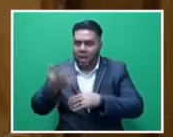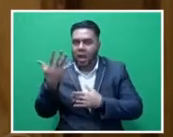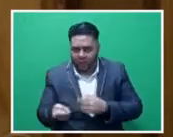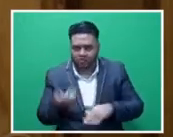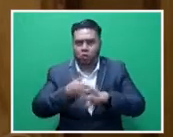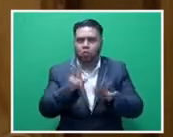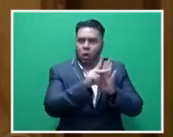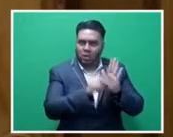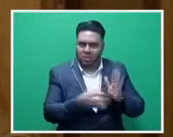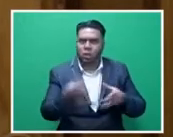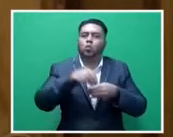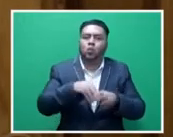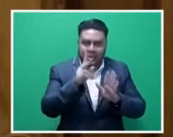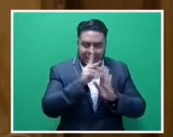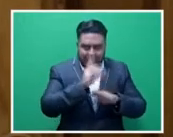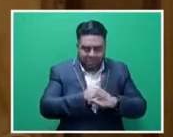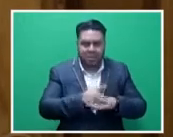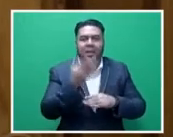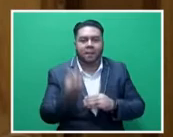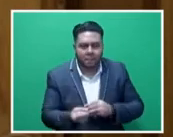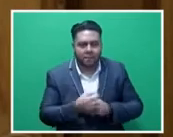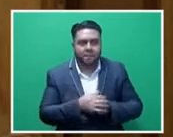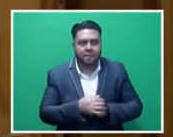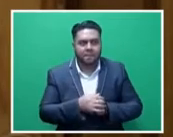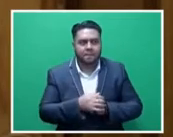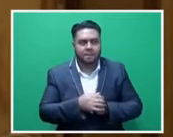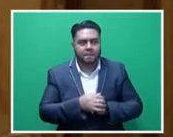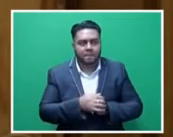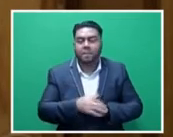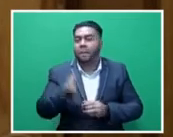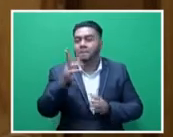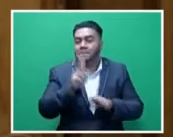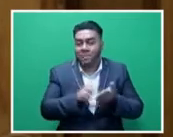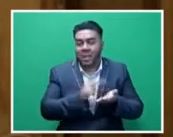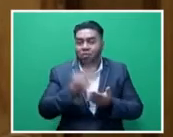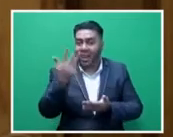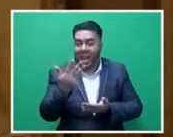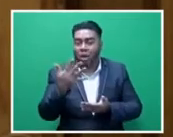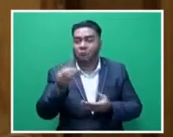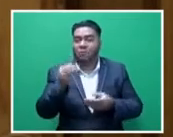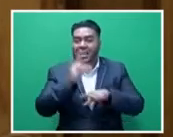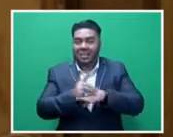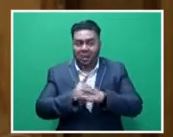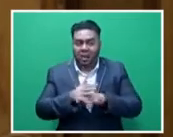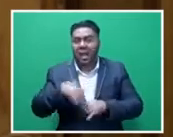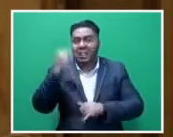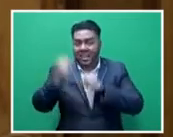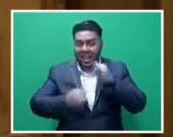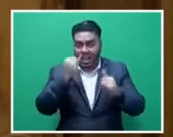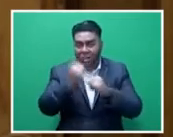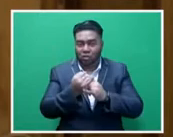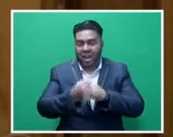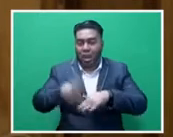side. However, as mentioned on page 9 of the auditor's report, while international, I quote, while international